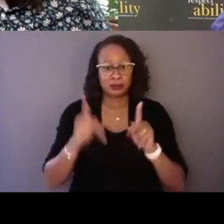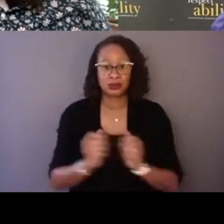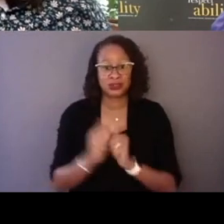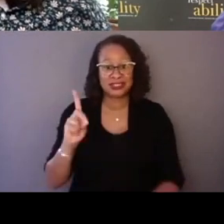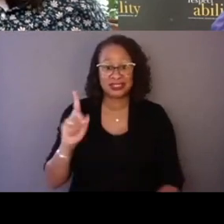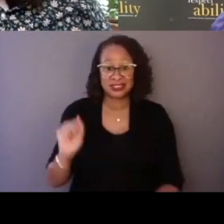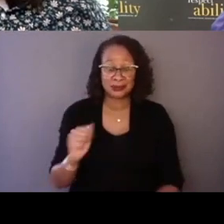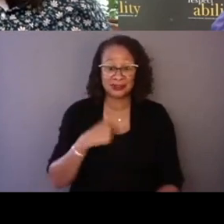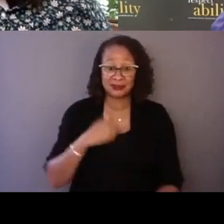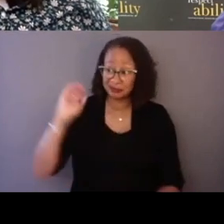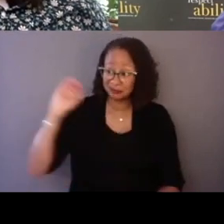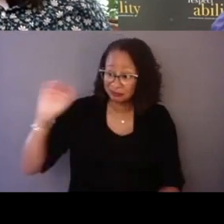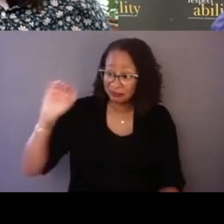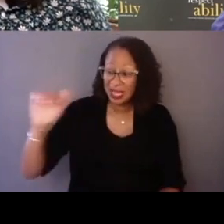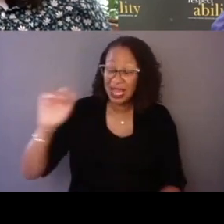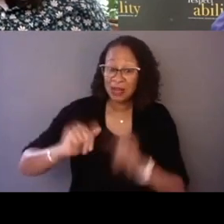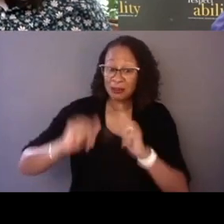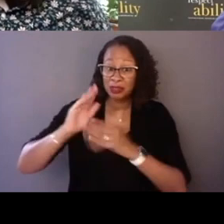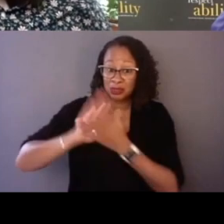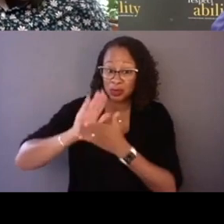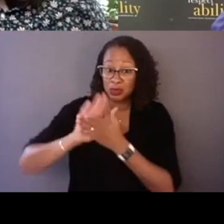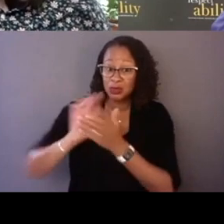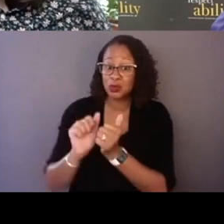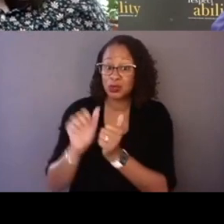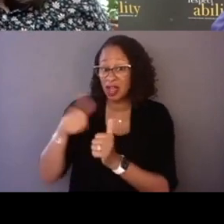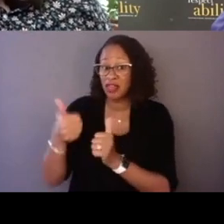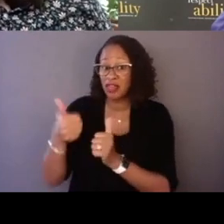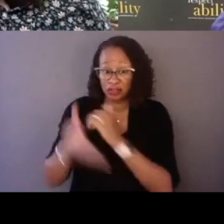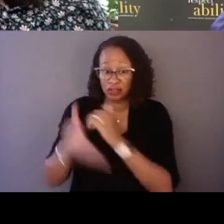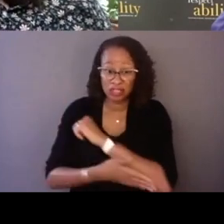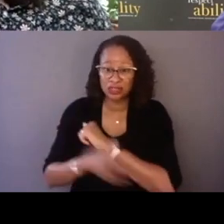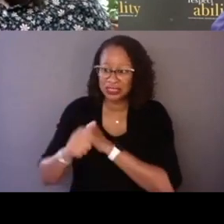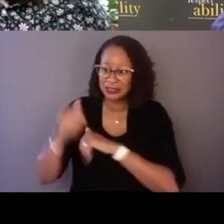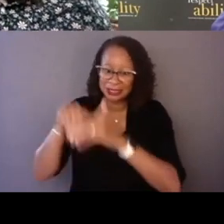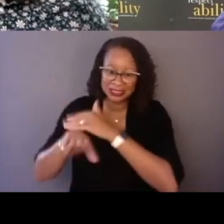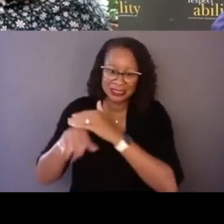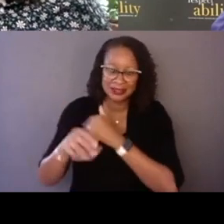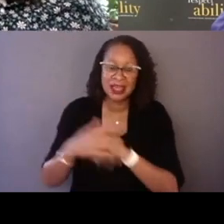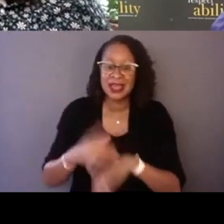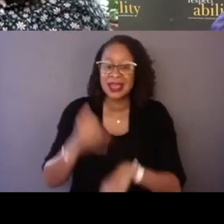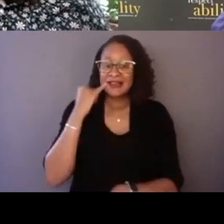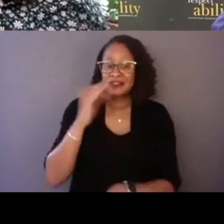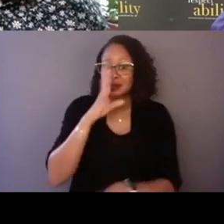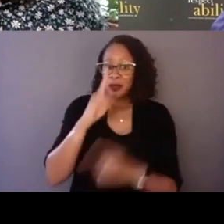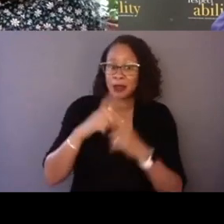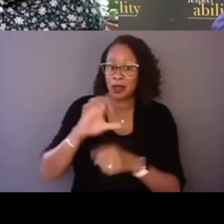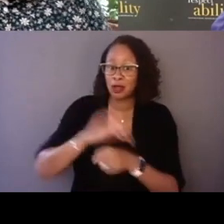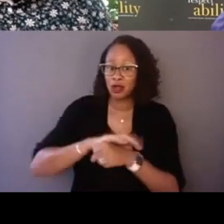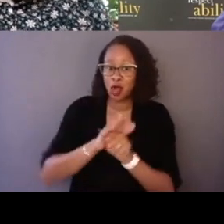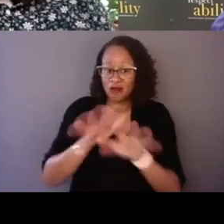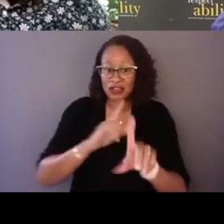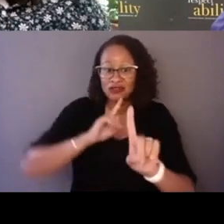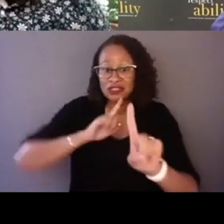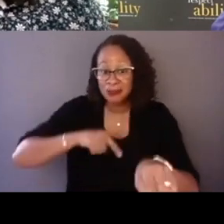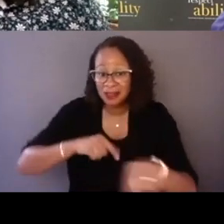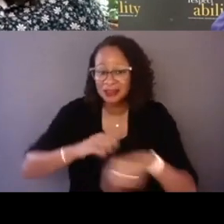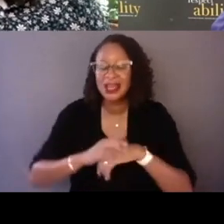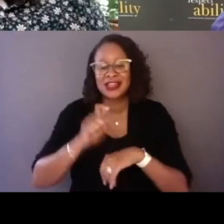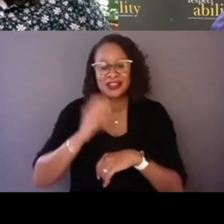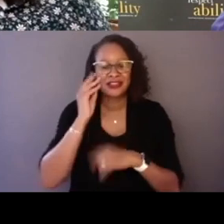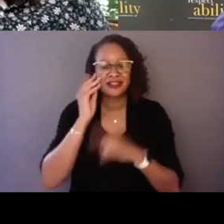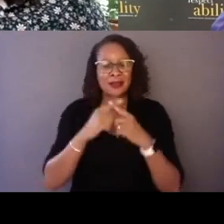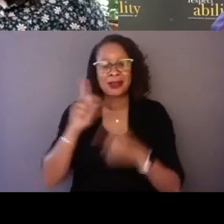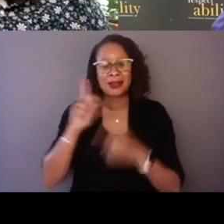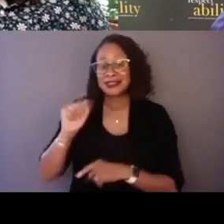building schools in other countries, they need to be accessible. If you're talking about COVID responses to COVID, you got to think about